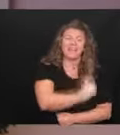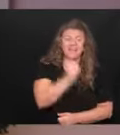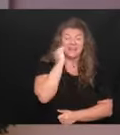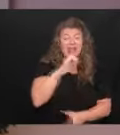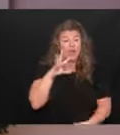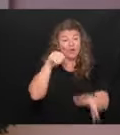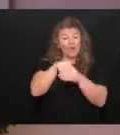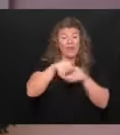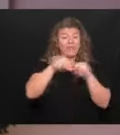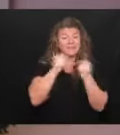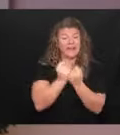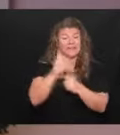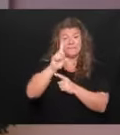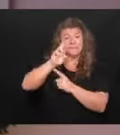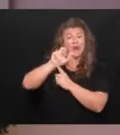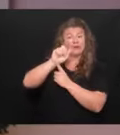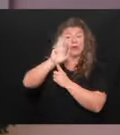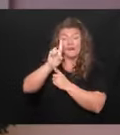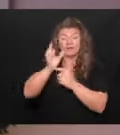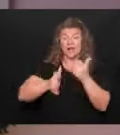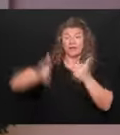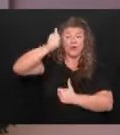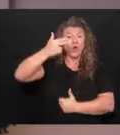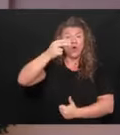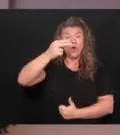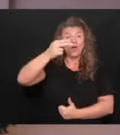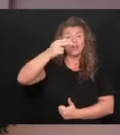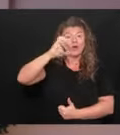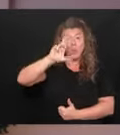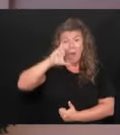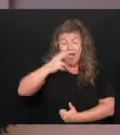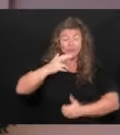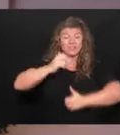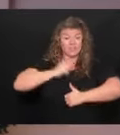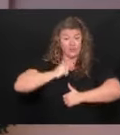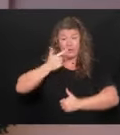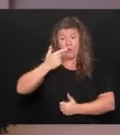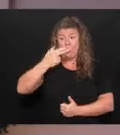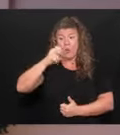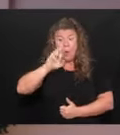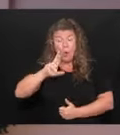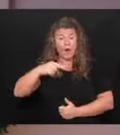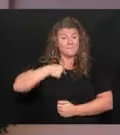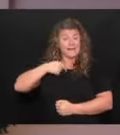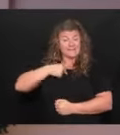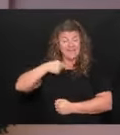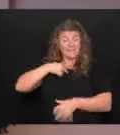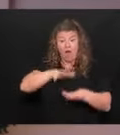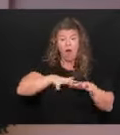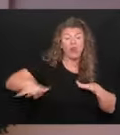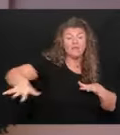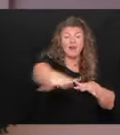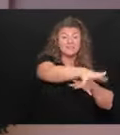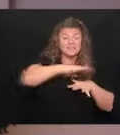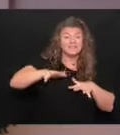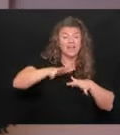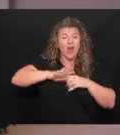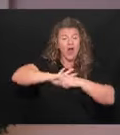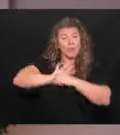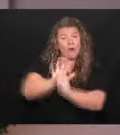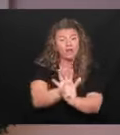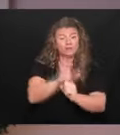Crouch, Dr. Amjad, me, everybody else, because it is so critically important that we